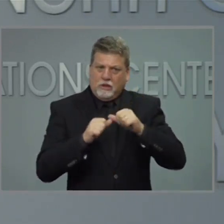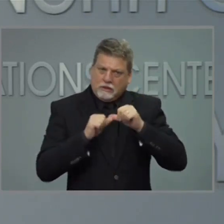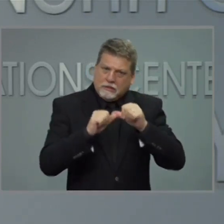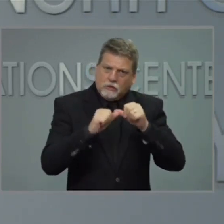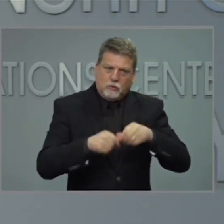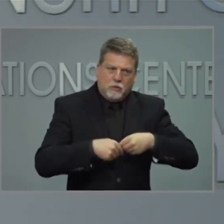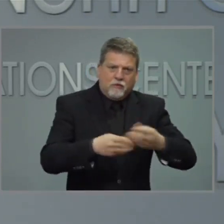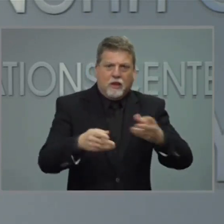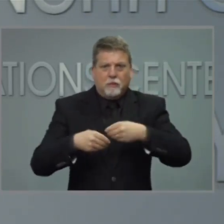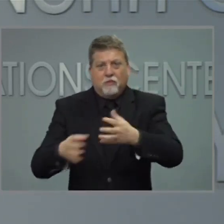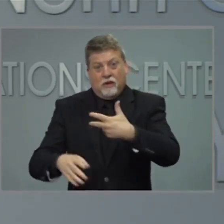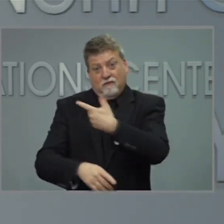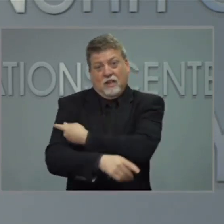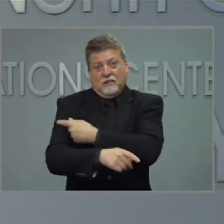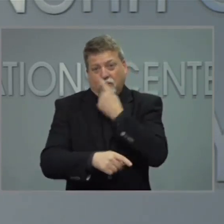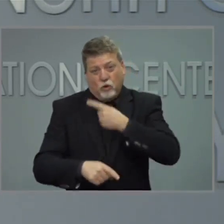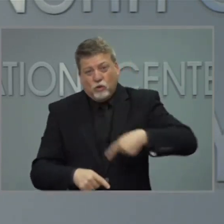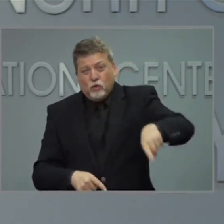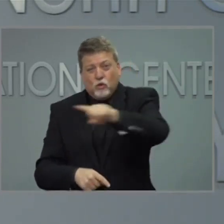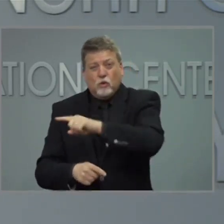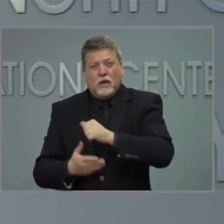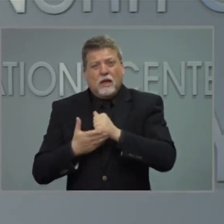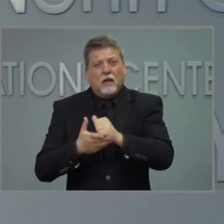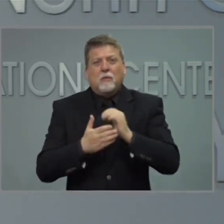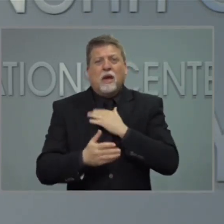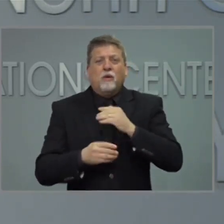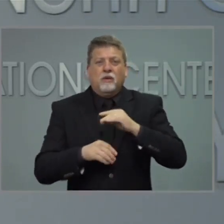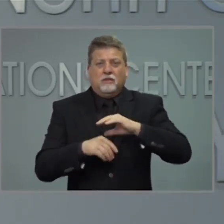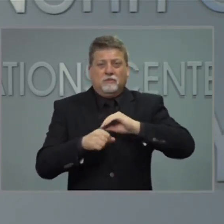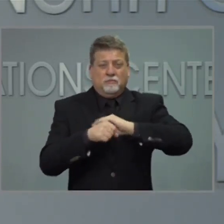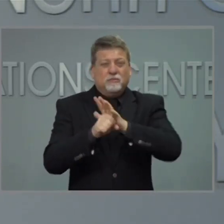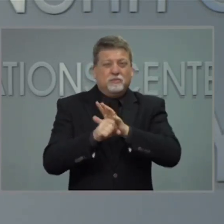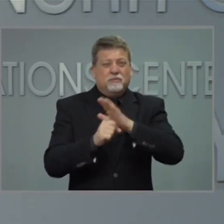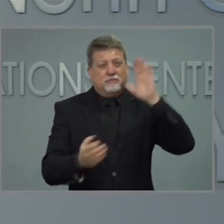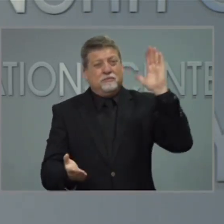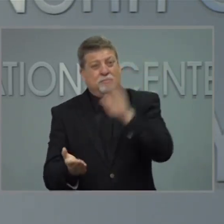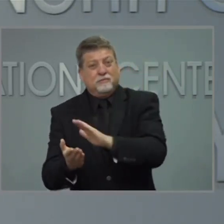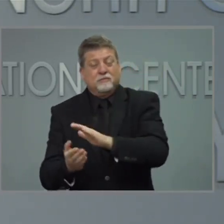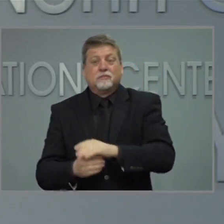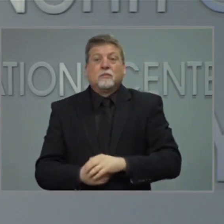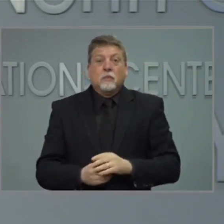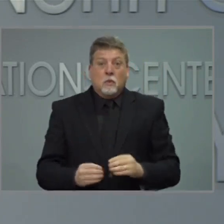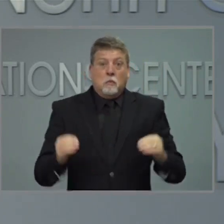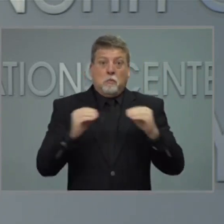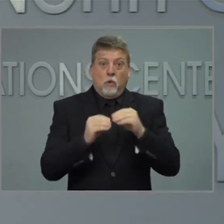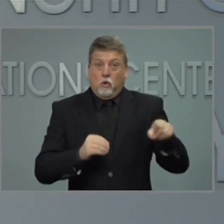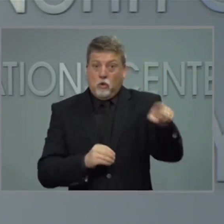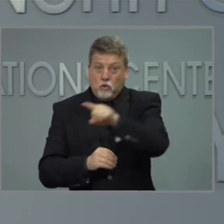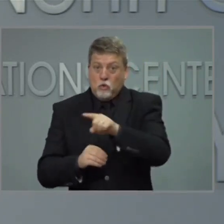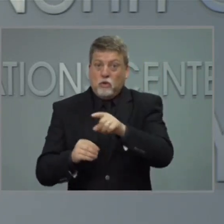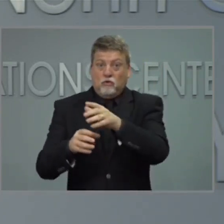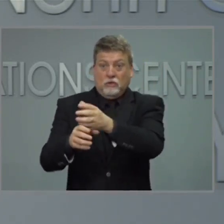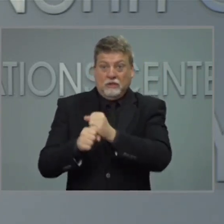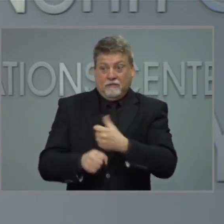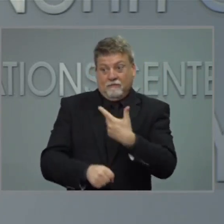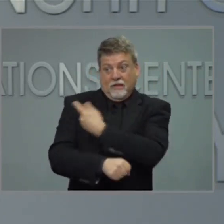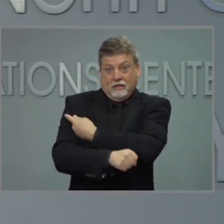and continuing to slow the spread of this virus. The more people we vaccinate, the more we can safely